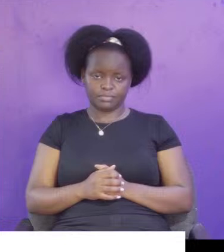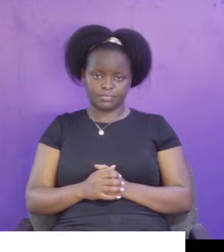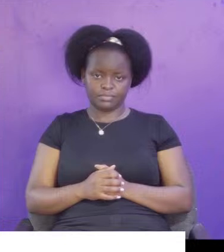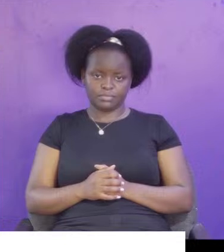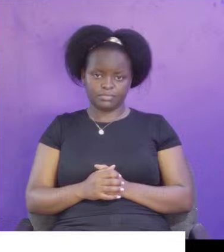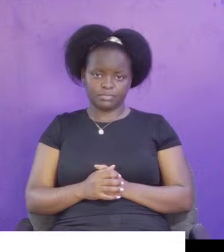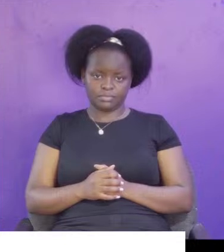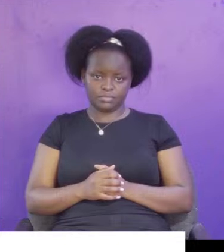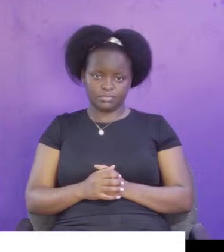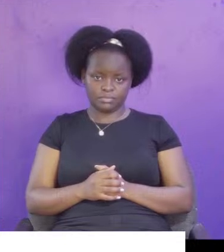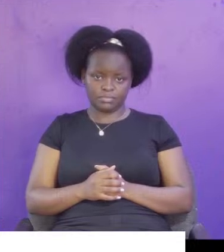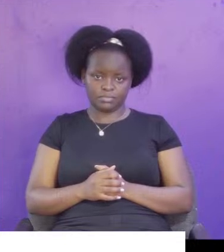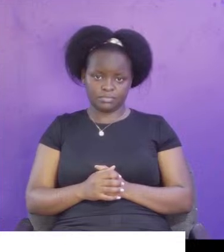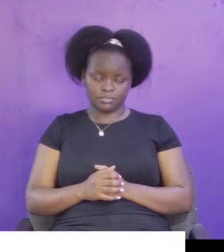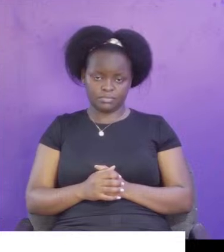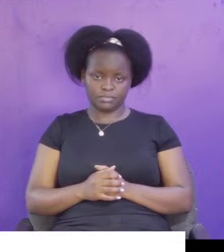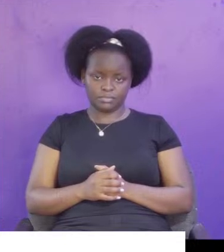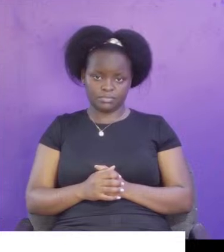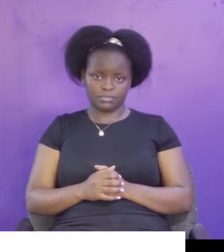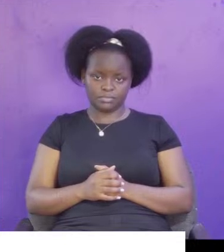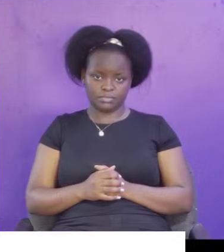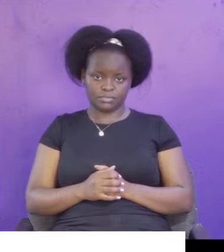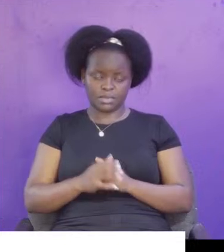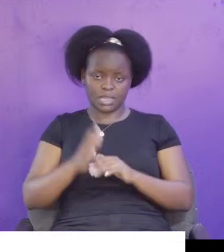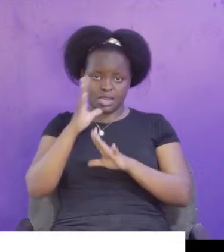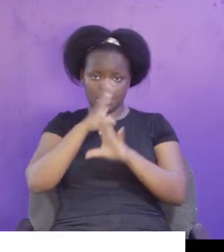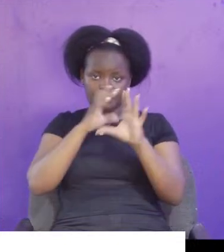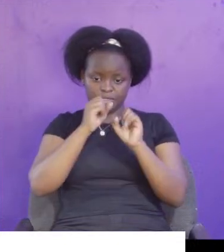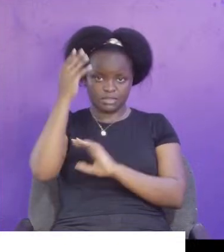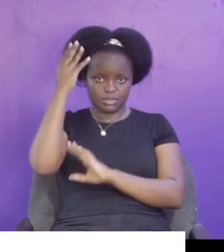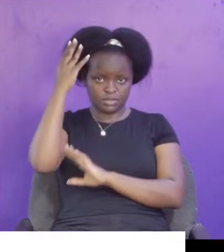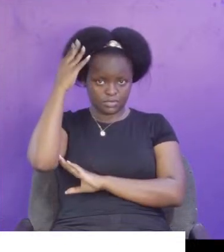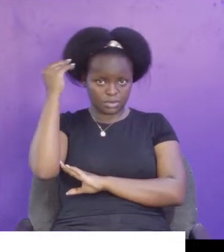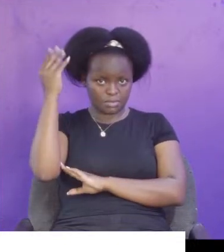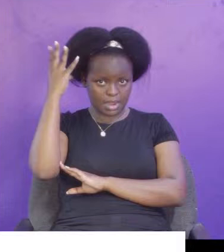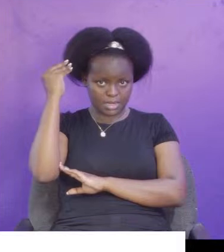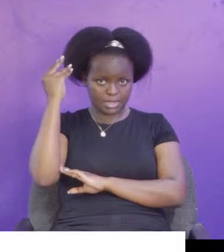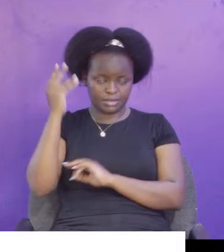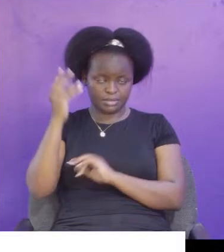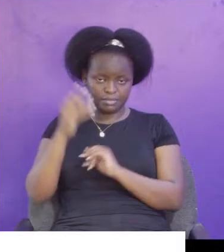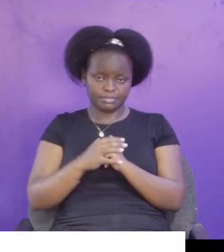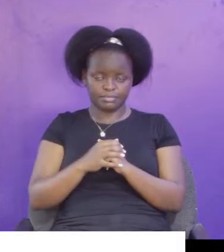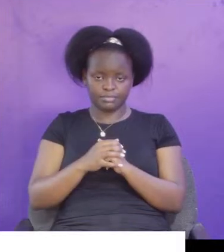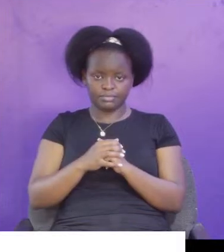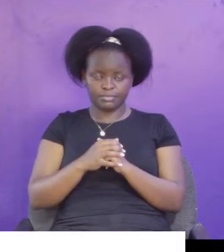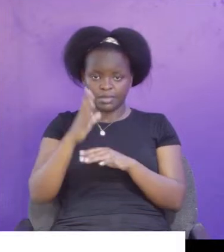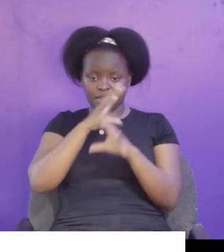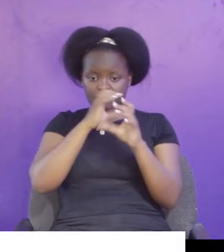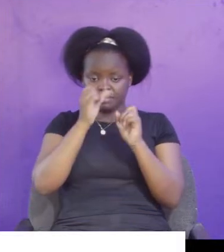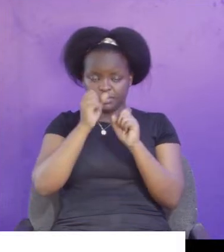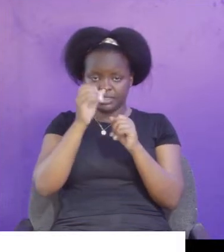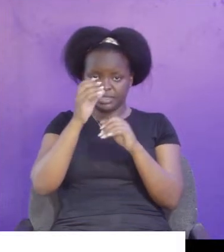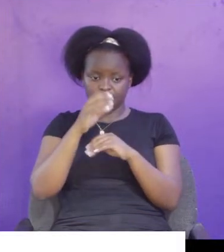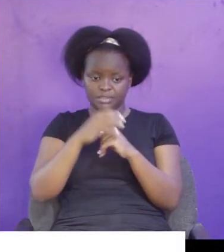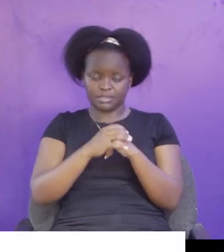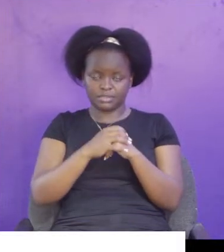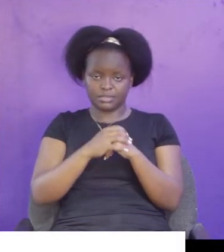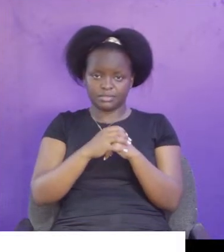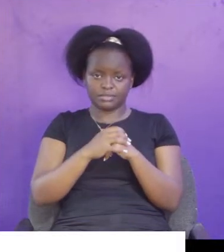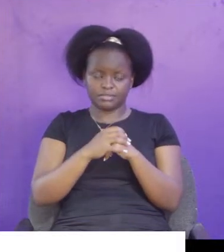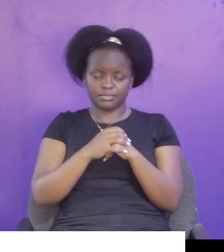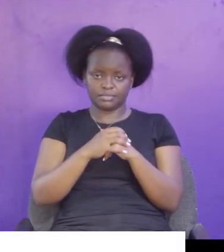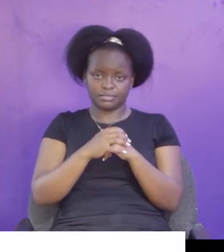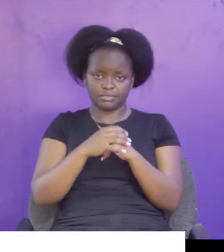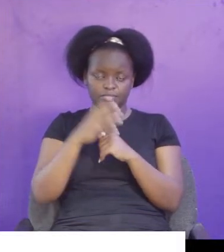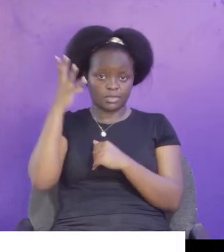The President of Somalia, President of the Federal Republic of Somalia,